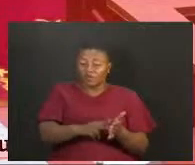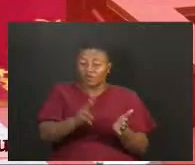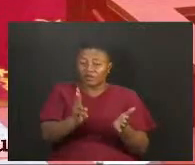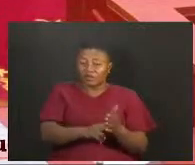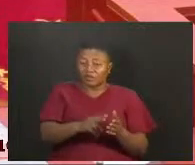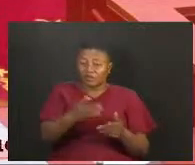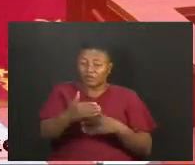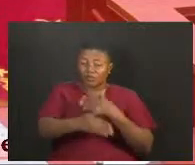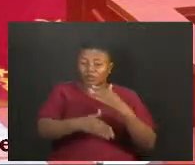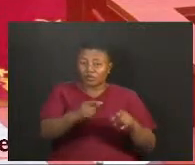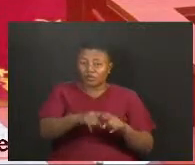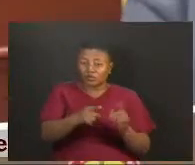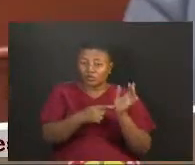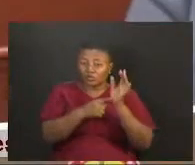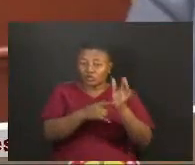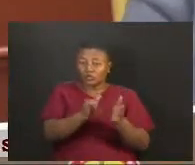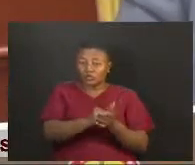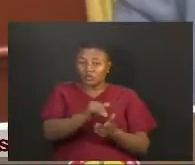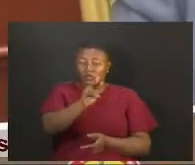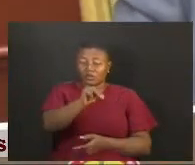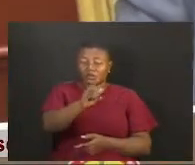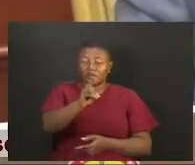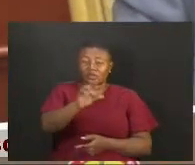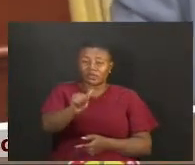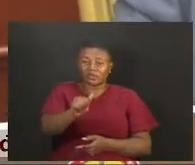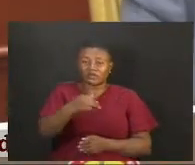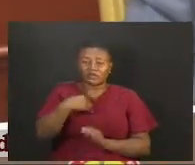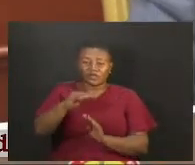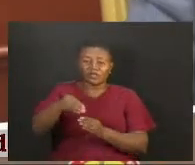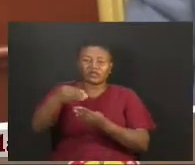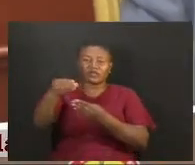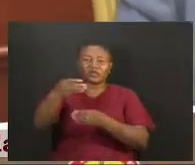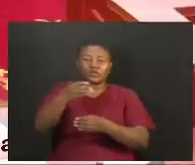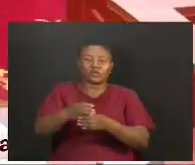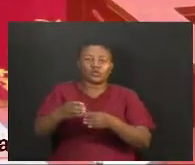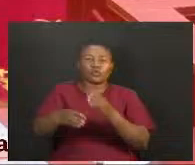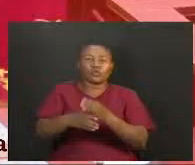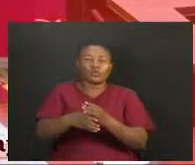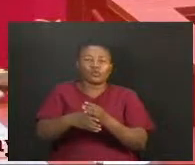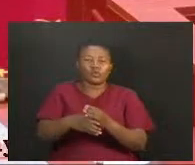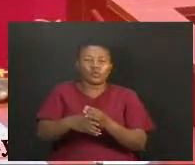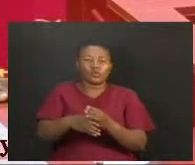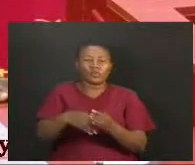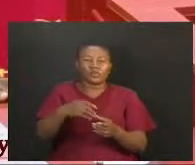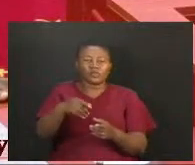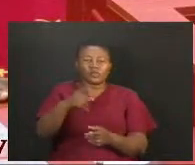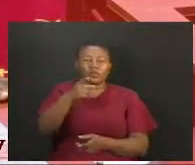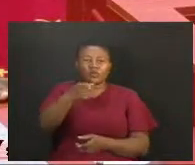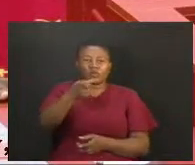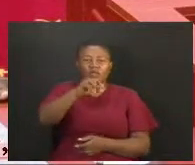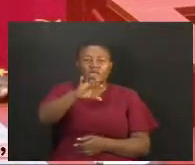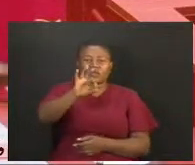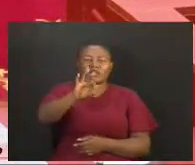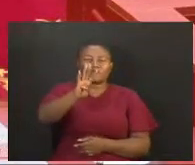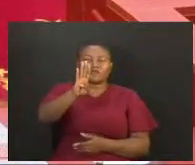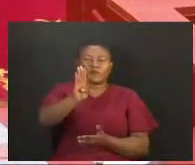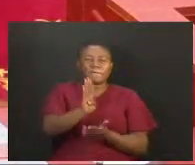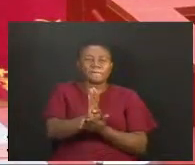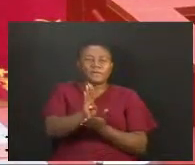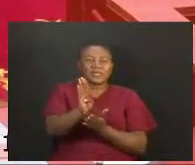that MDAs have awarded contract to the tune of a minimum 194 billion Ghana